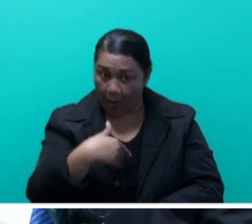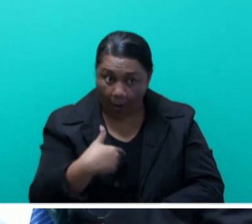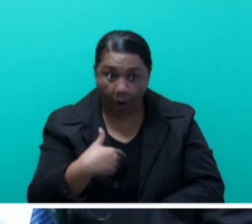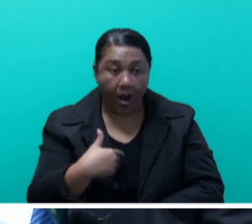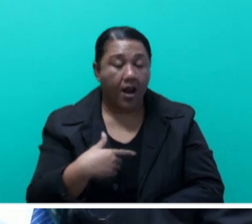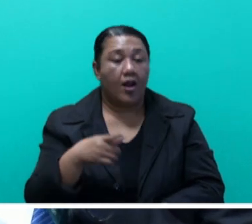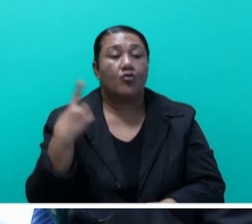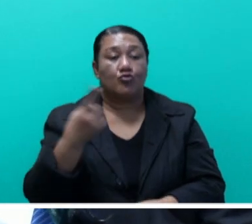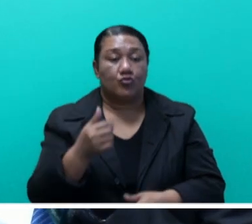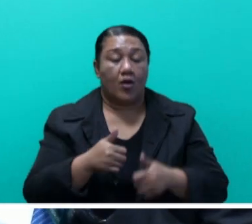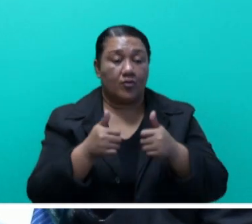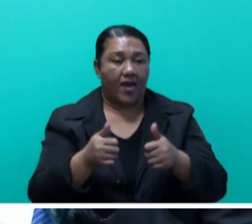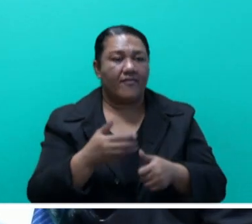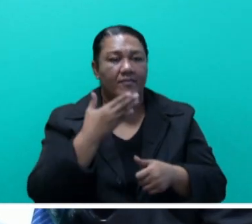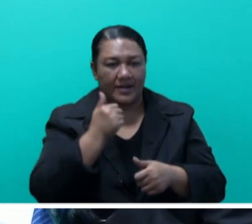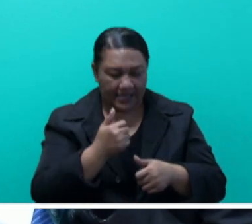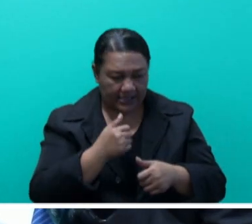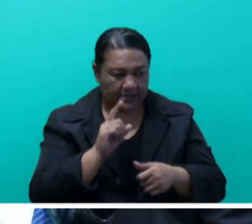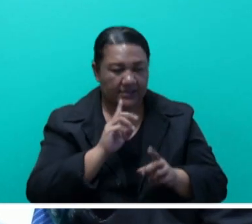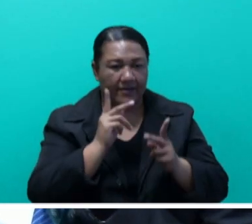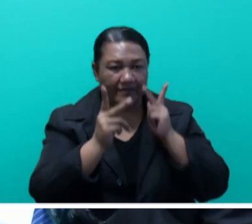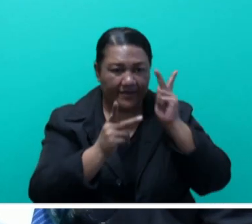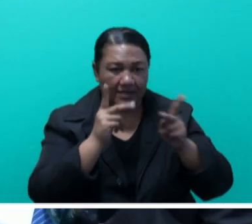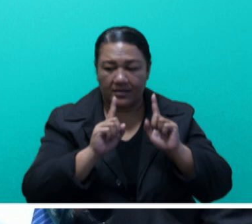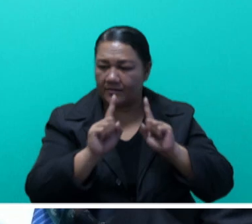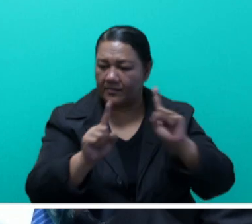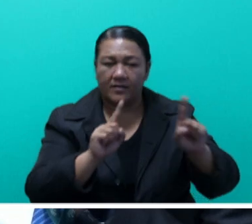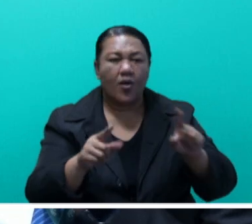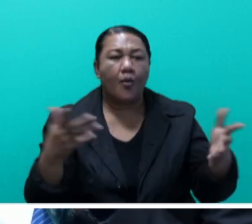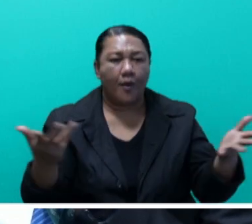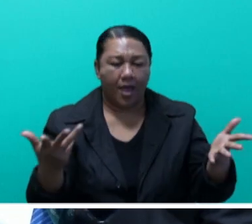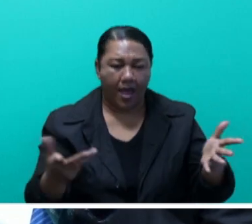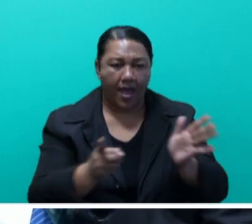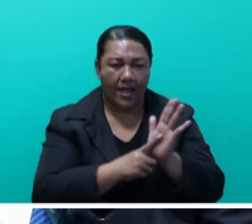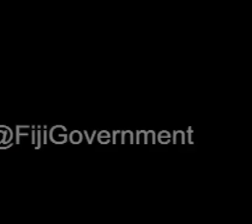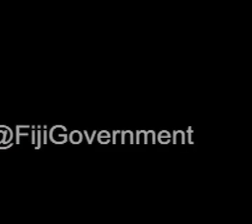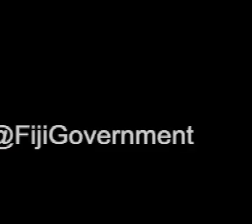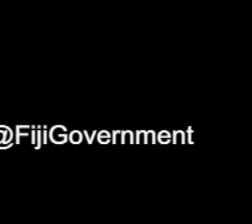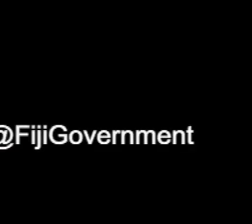complete the conversion and obtain the necessary number plates.